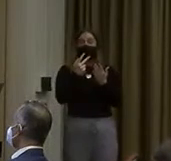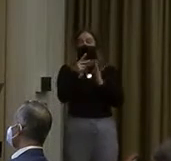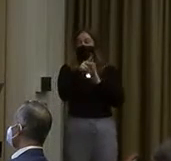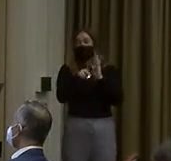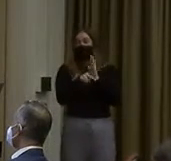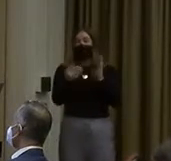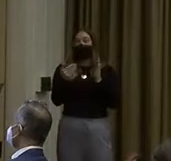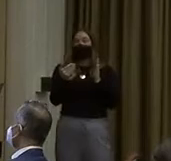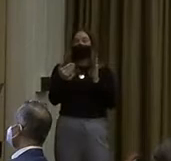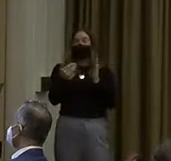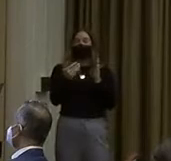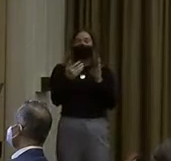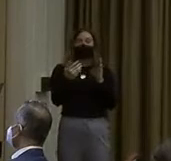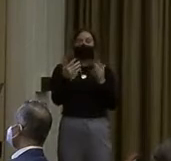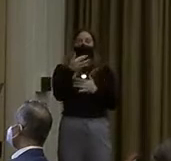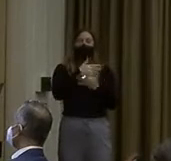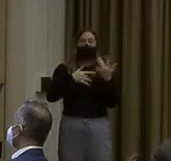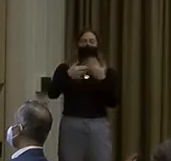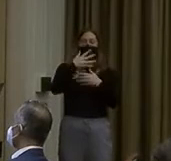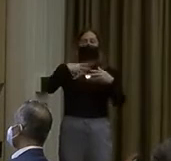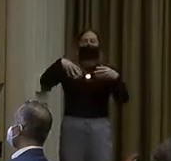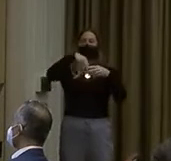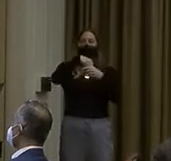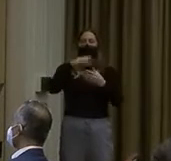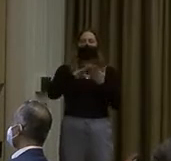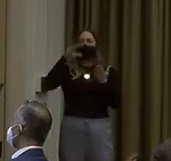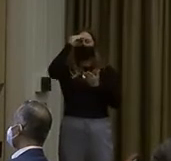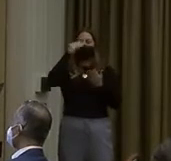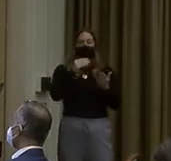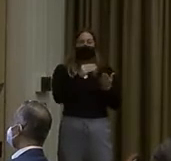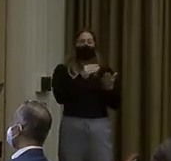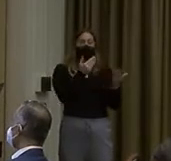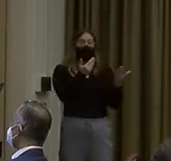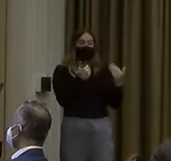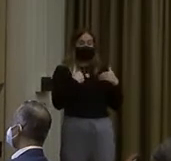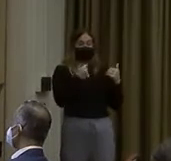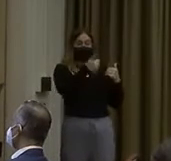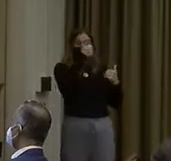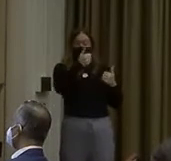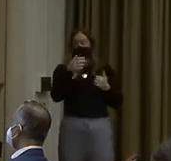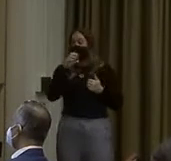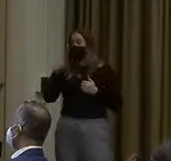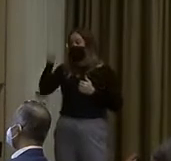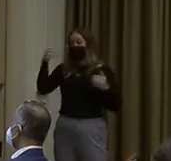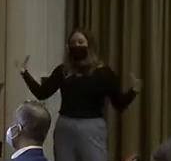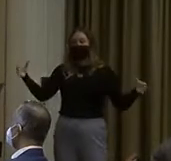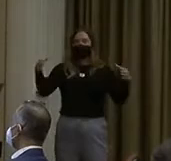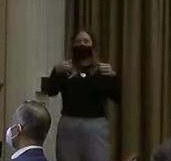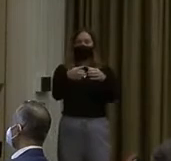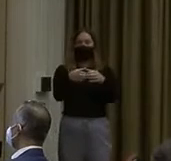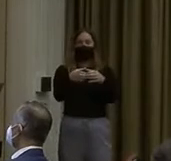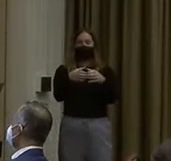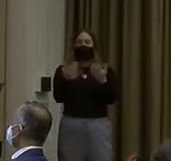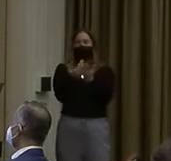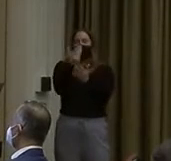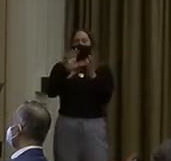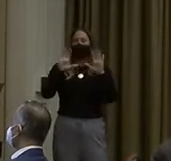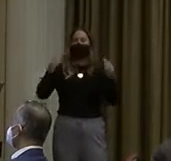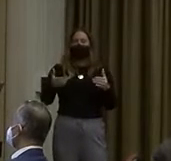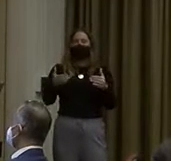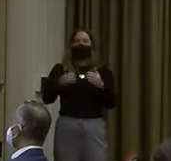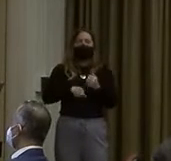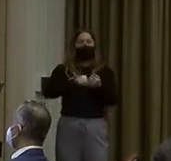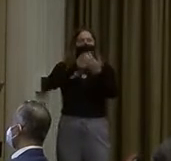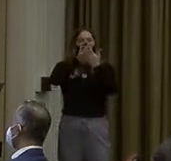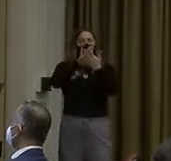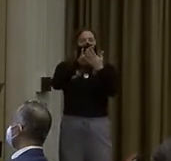multi-generational learning with social impact work, bringing younger and older students together in classes that address issues like inequality, climate